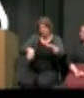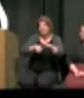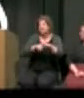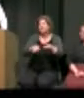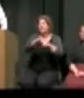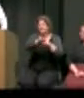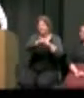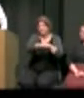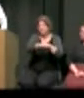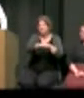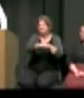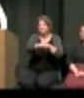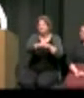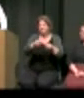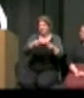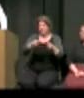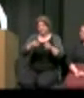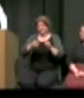in place.